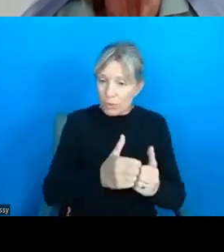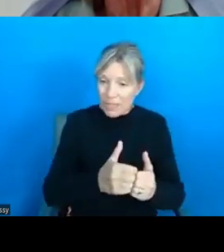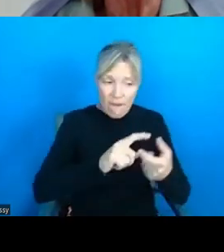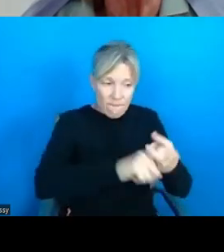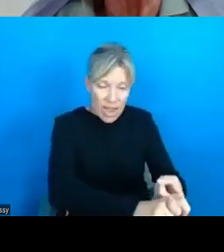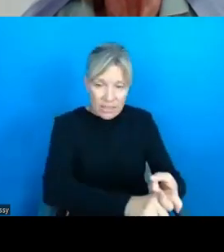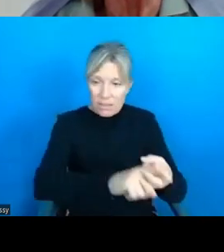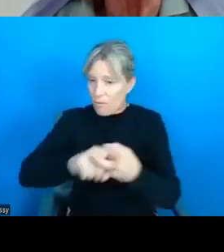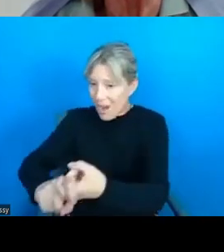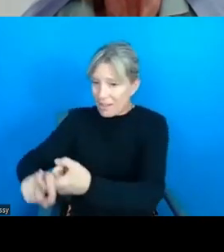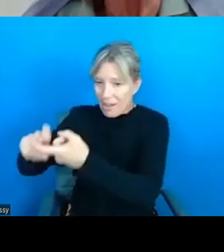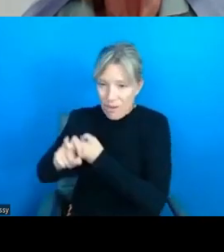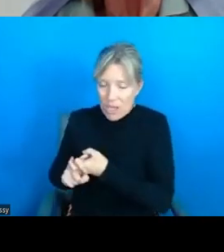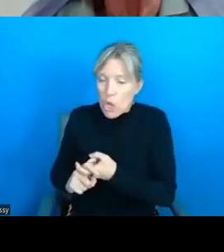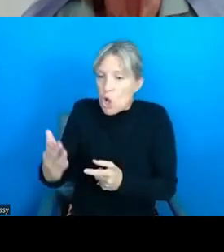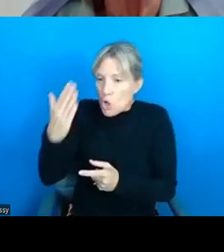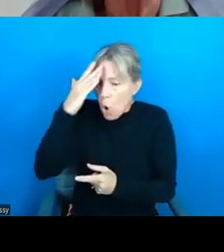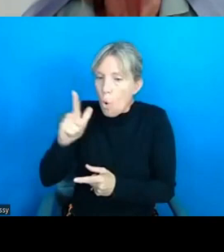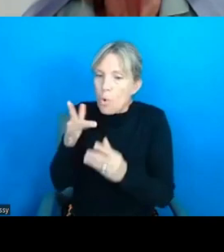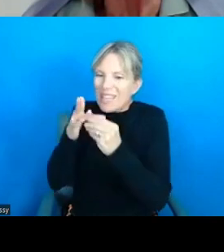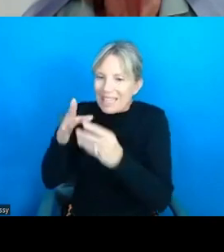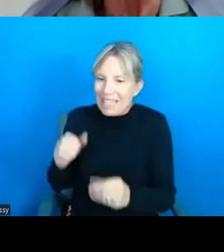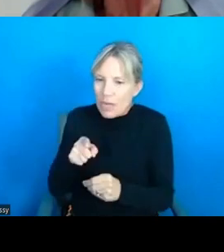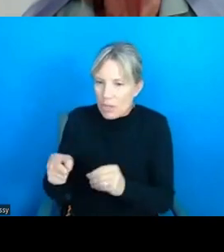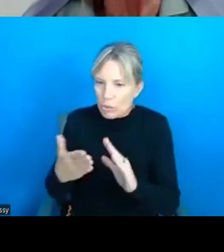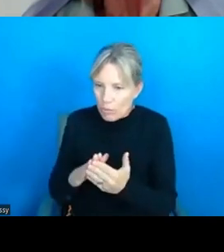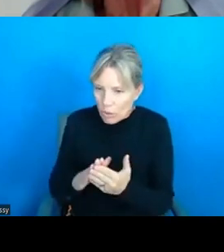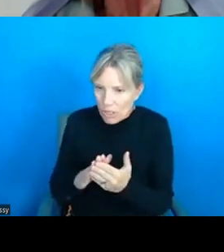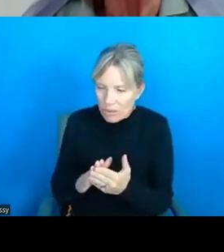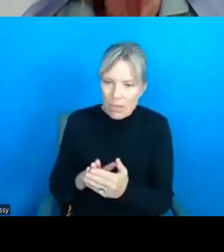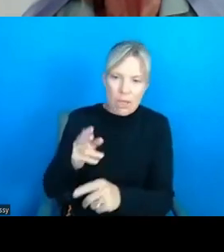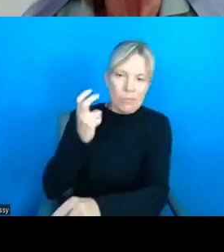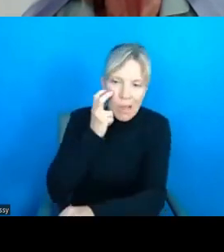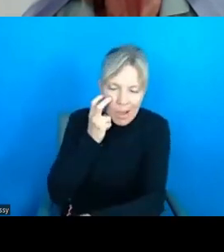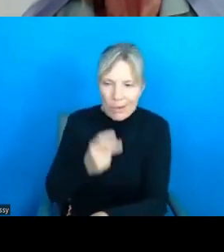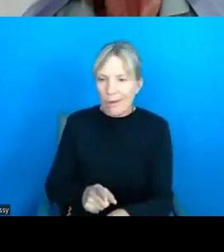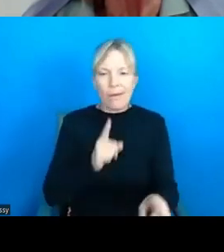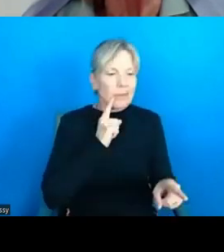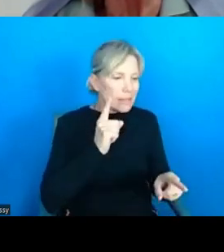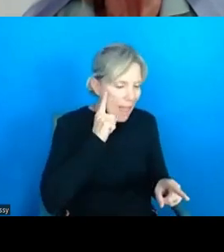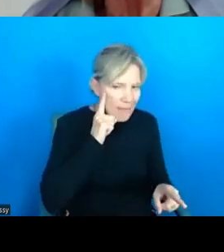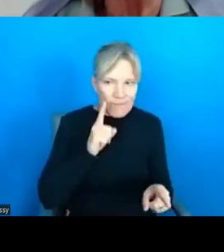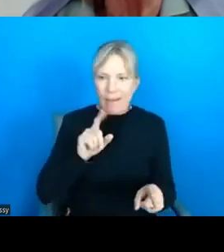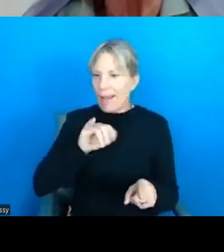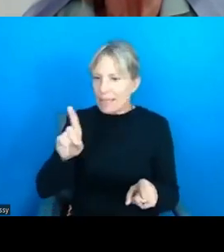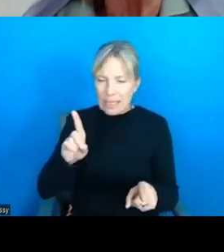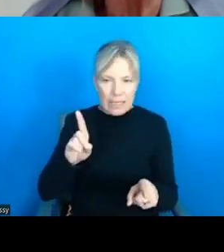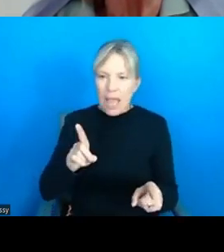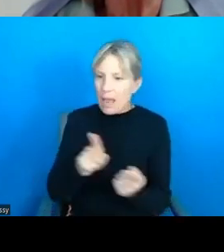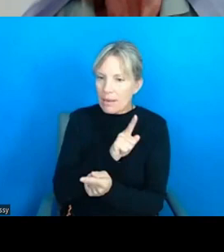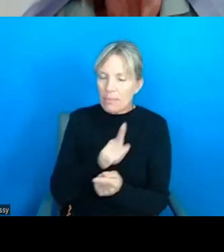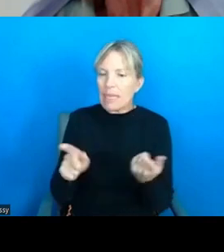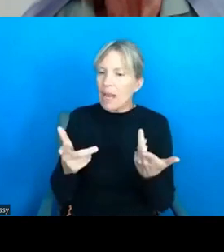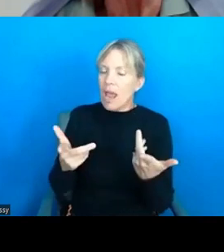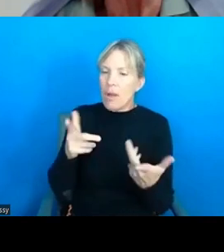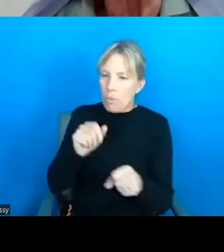with, get to know the leaders of the different disability groups, and work together in your own community. It